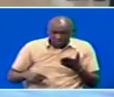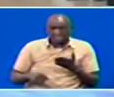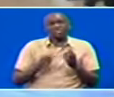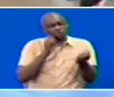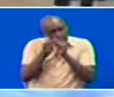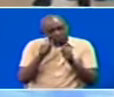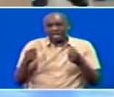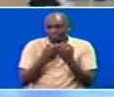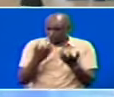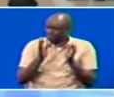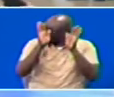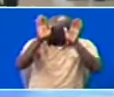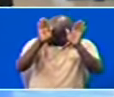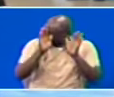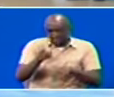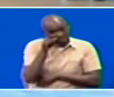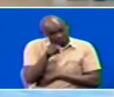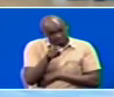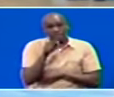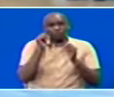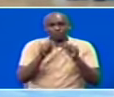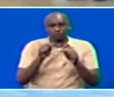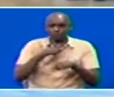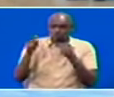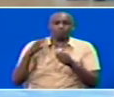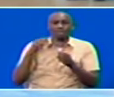sports play a very, very vital role in matters to